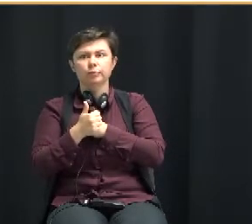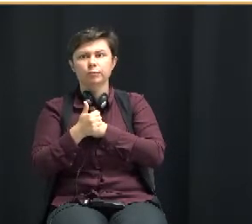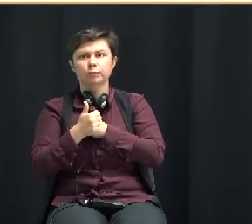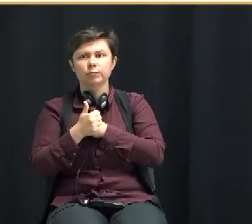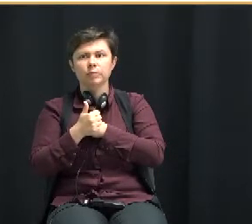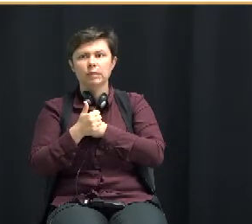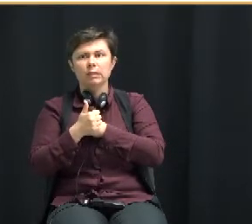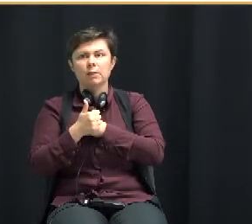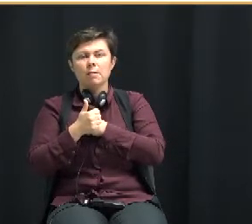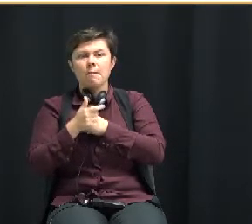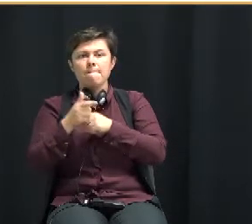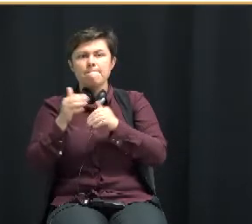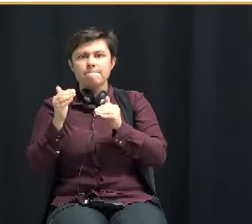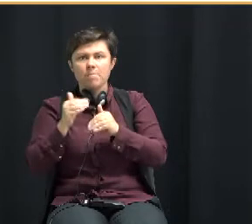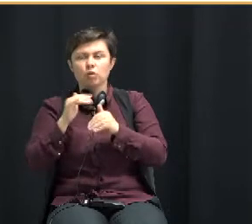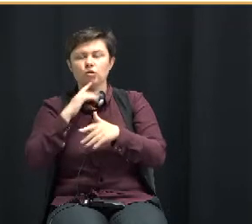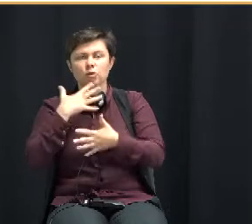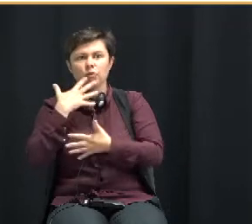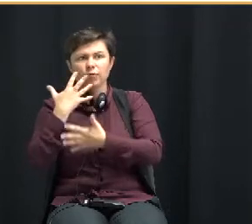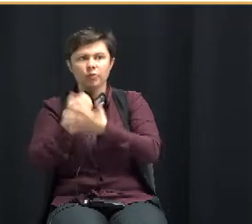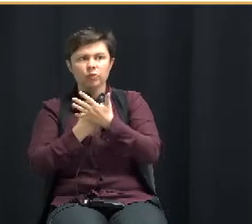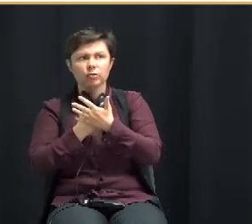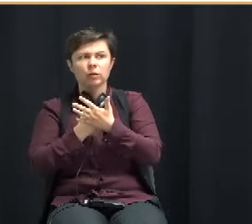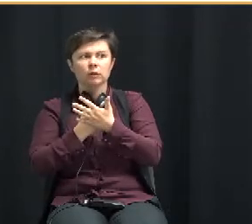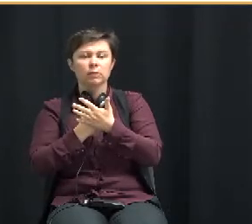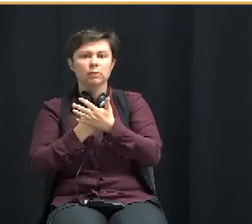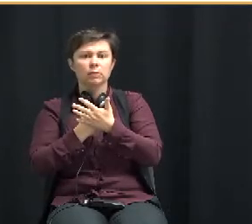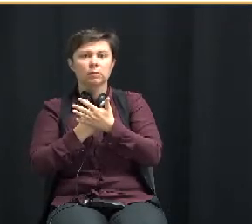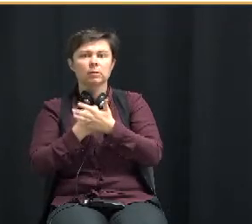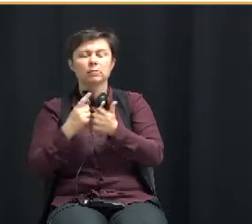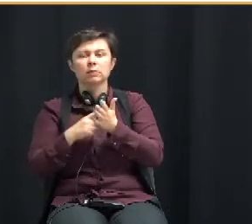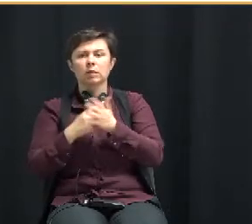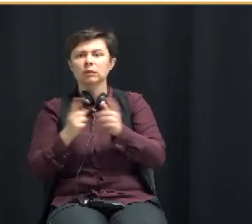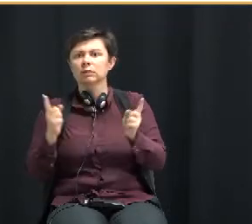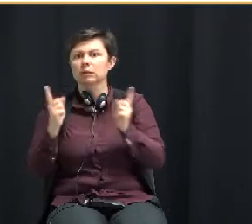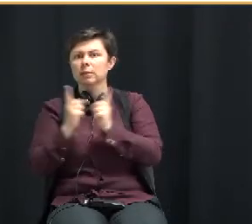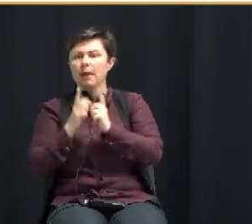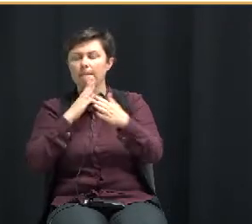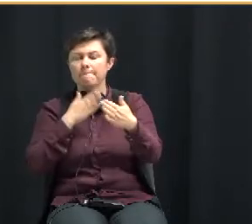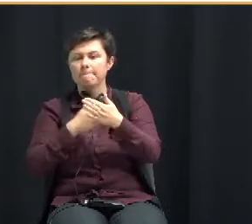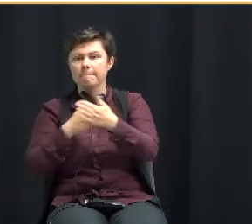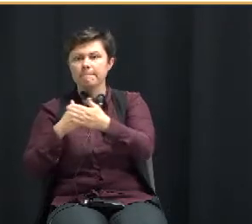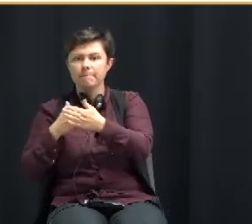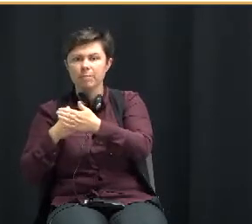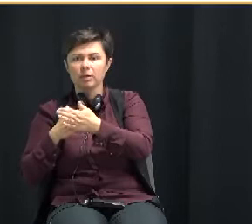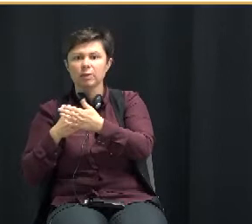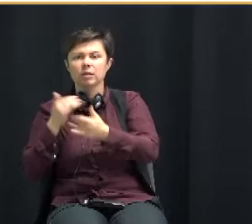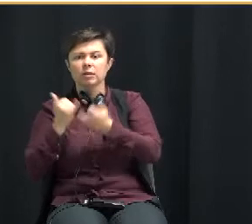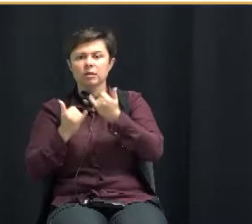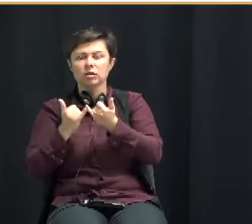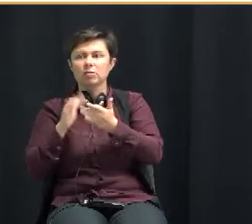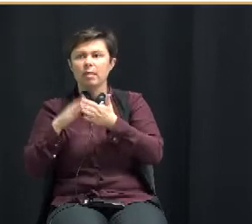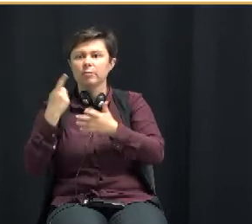so the people who could actually use such facilities very often have the